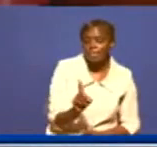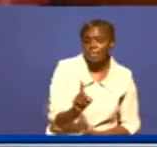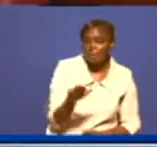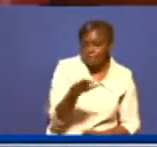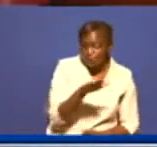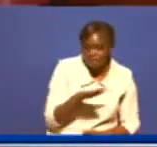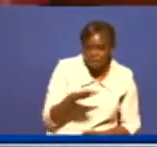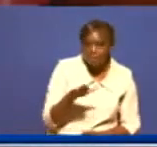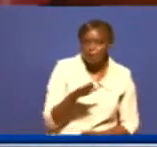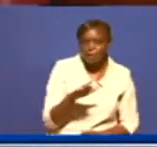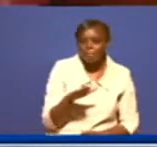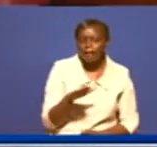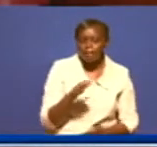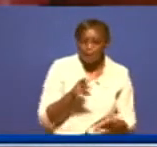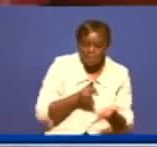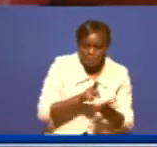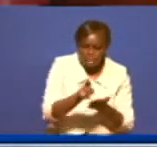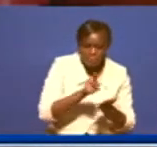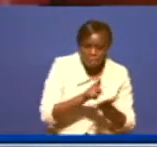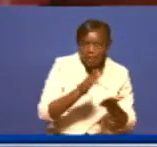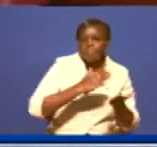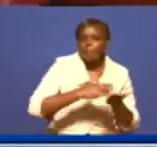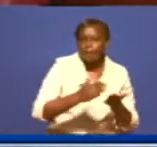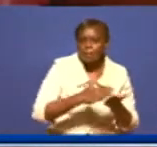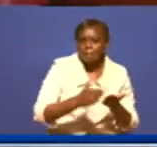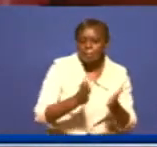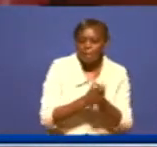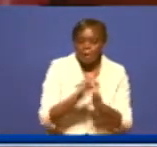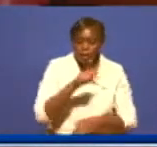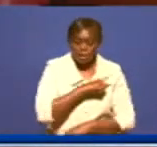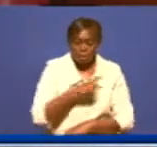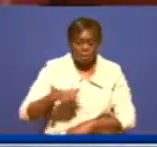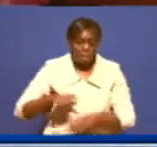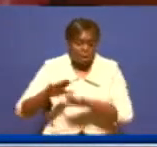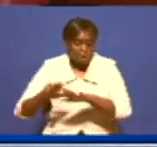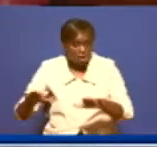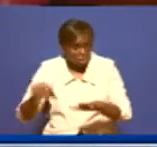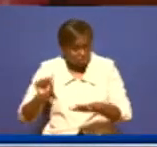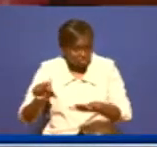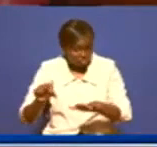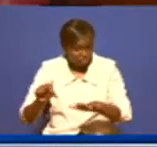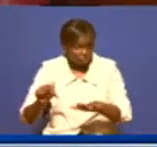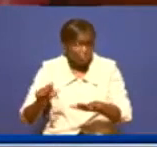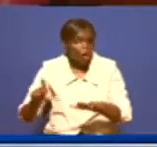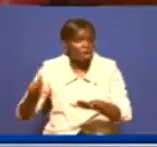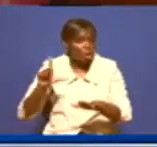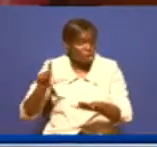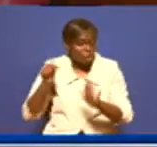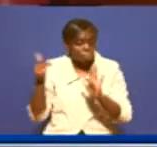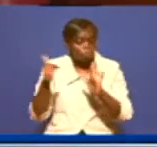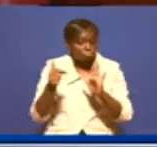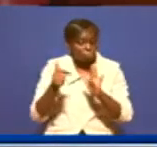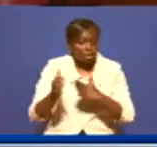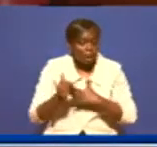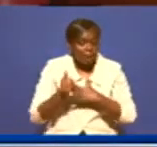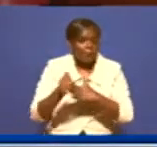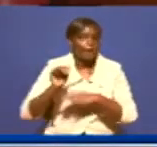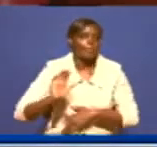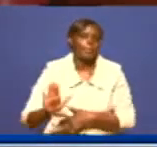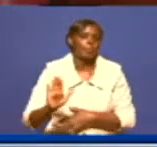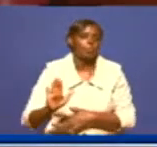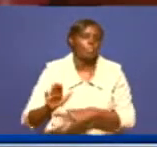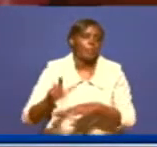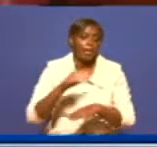are tenants. And for the landlords, again, this will guide them so that they can be able